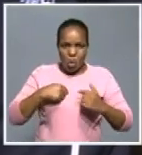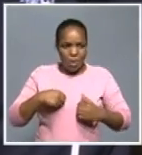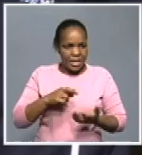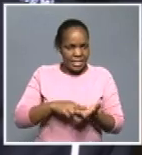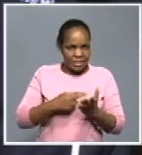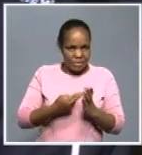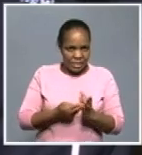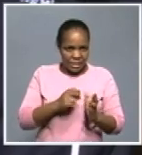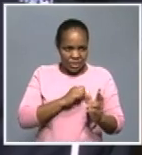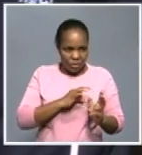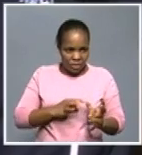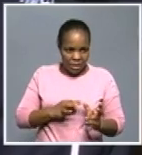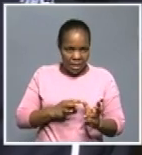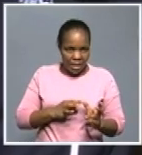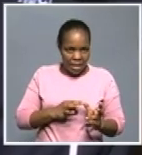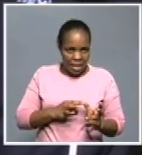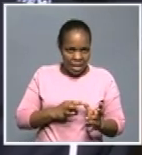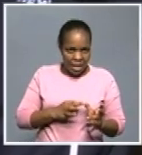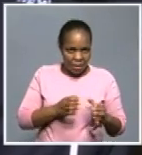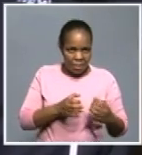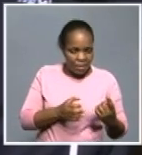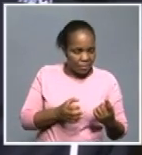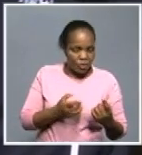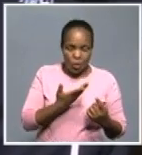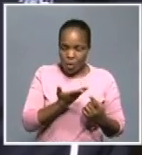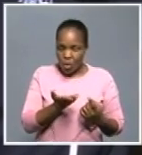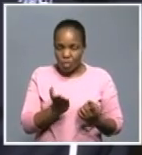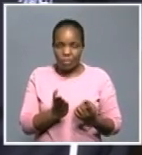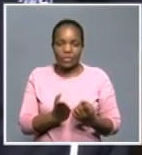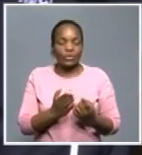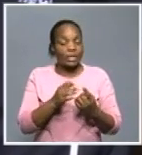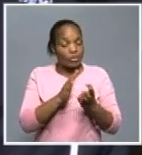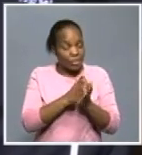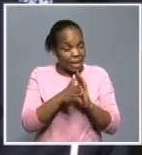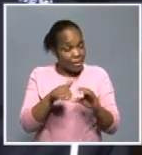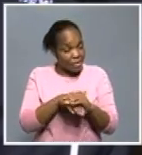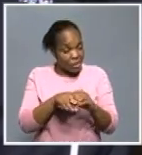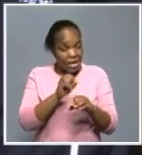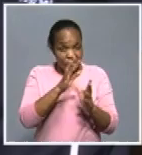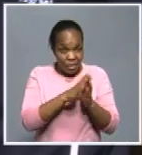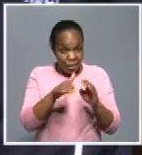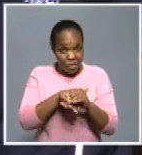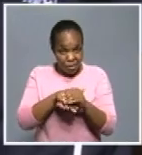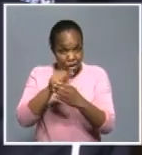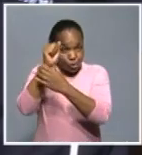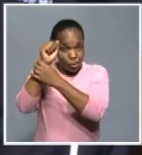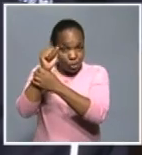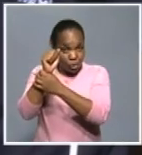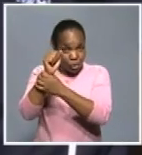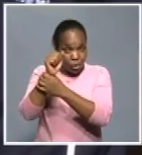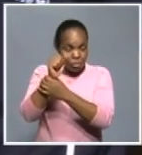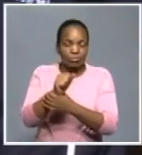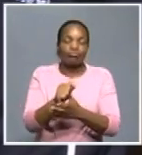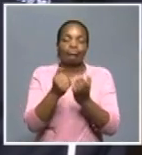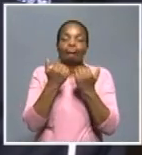the workers as a bargaining agent. So therefore, it's very much important for for the workers to unite and join the